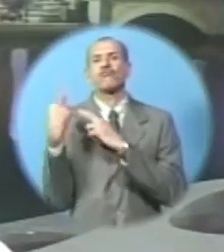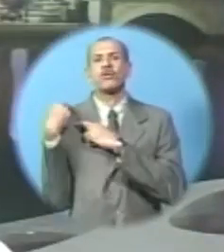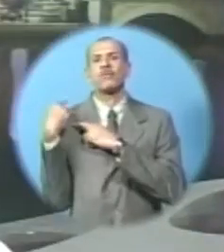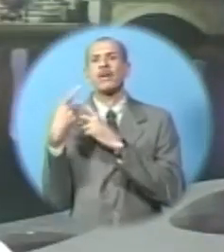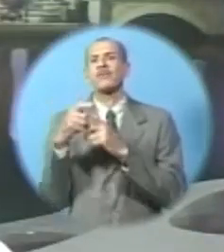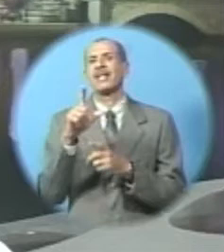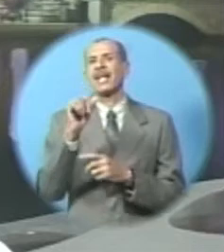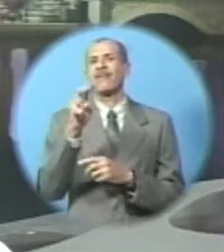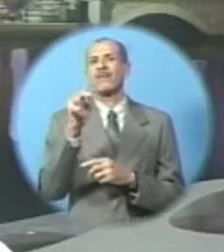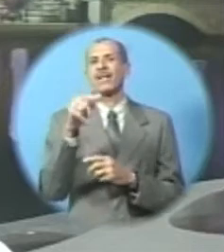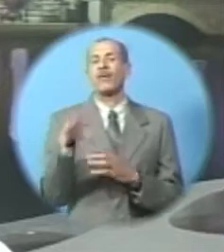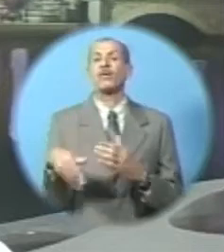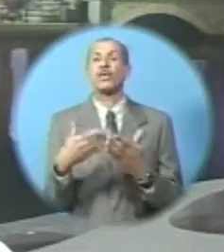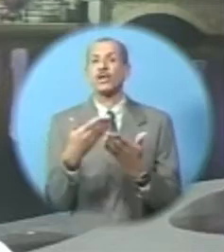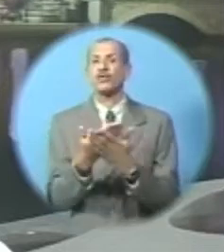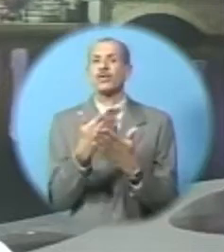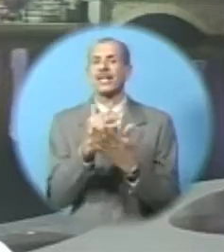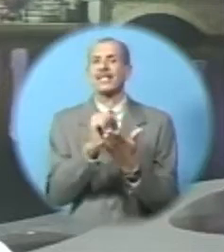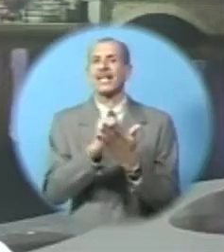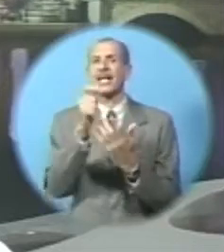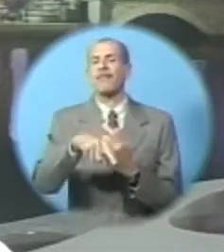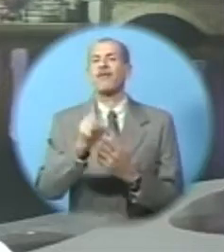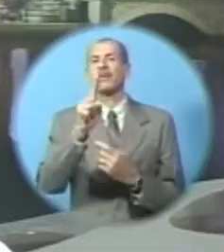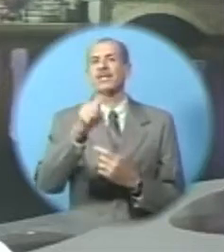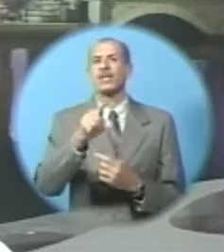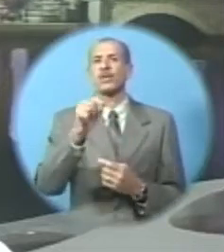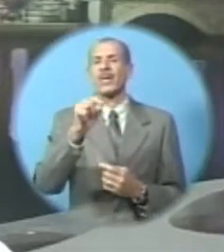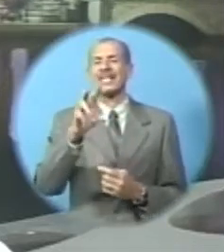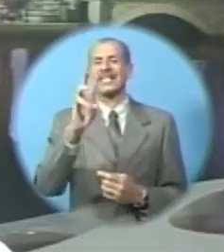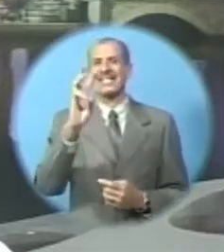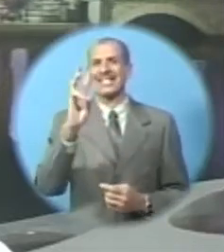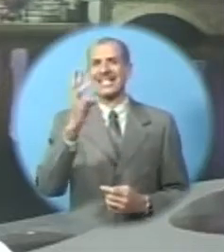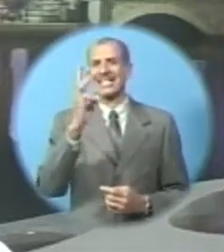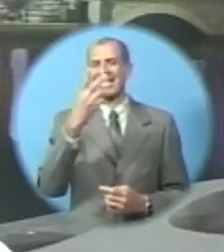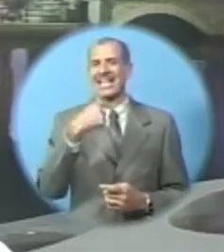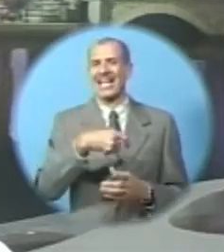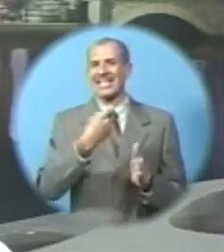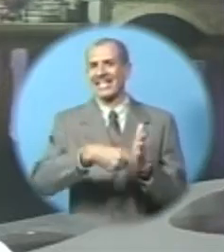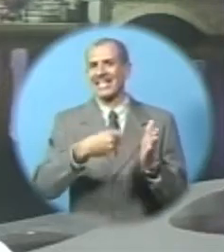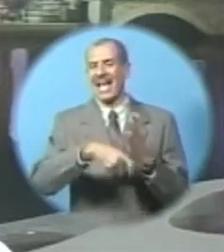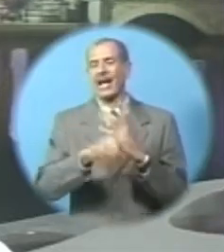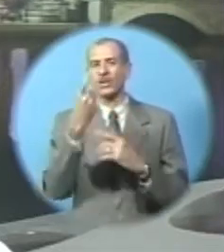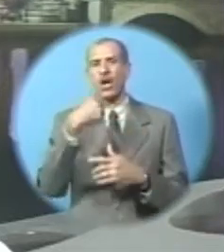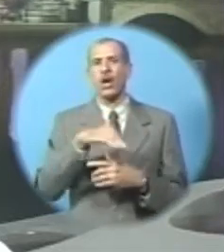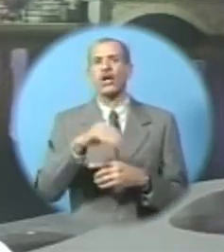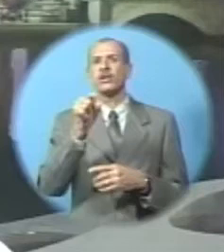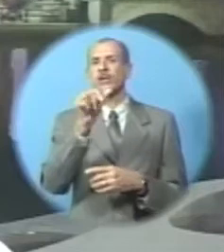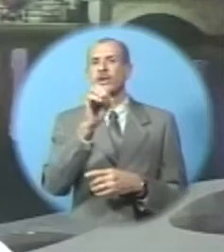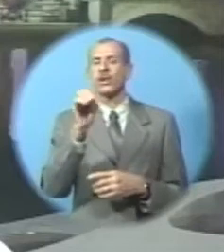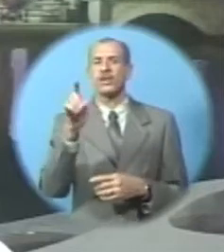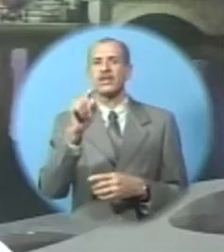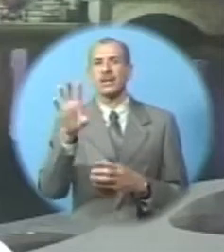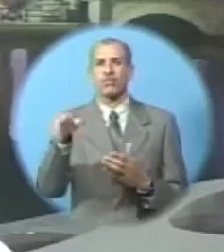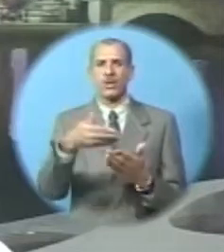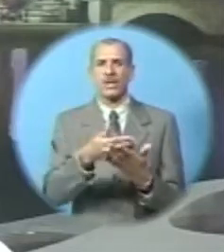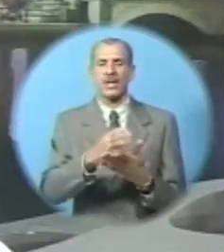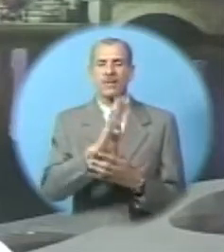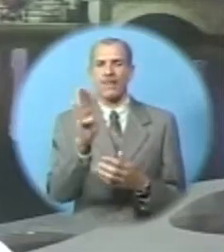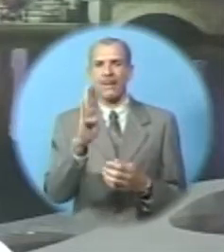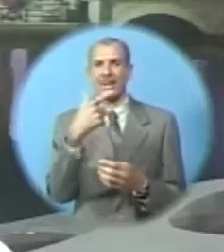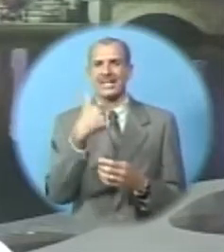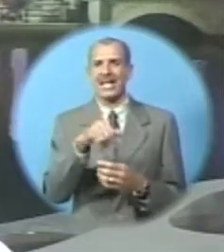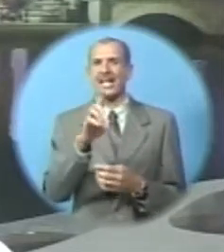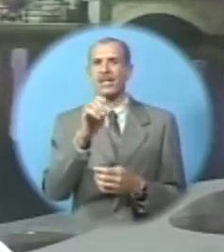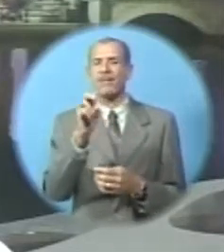Responsibility Levy was introduced on September 1st, 2016 as a tax on goods imported into Barbados and on